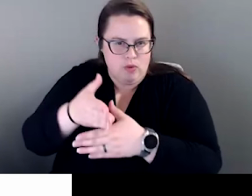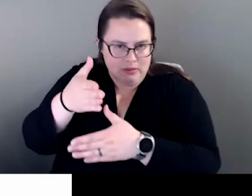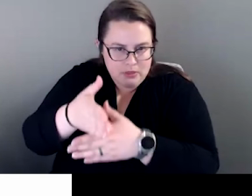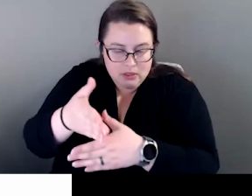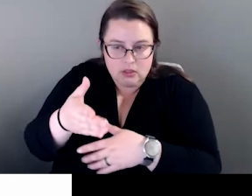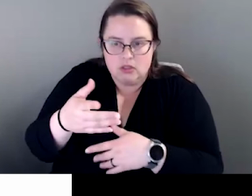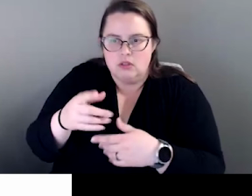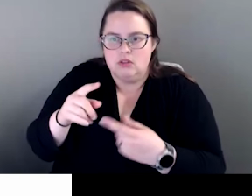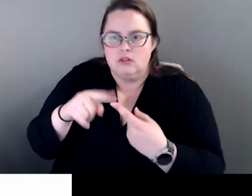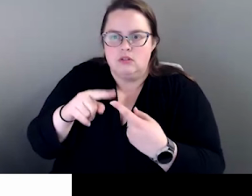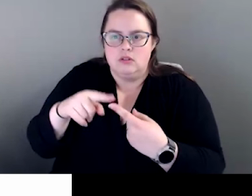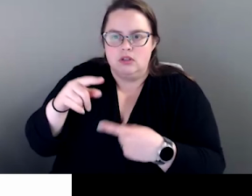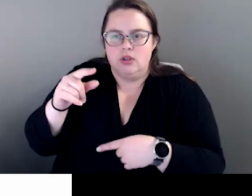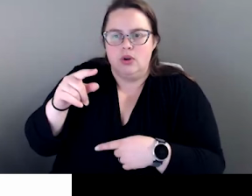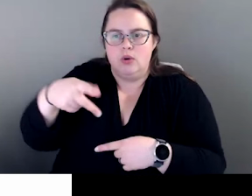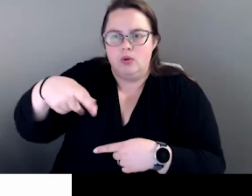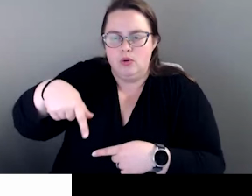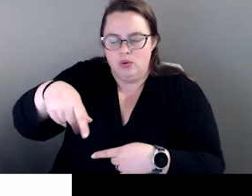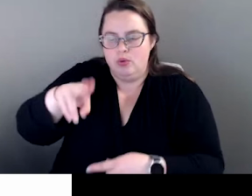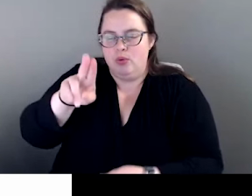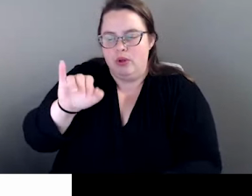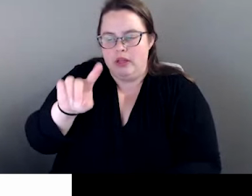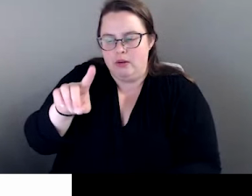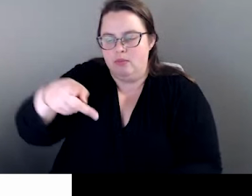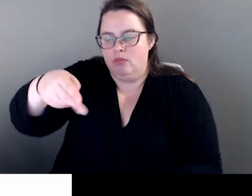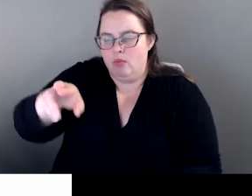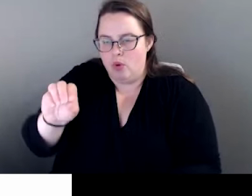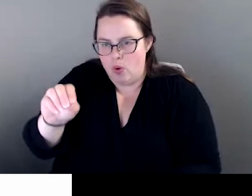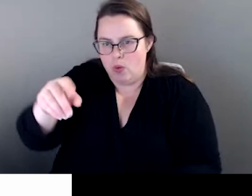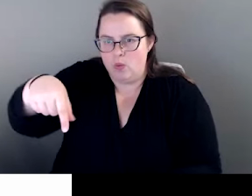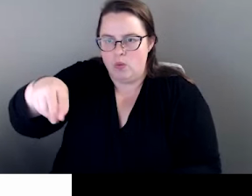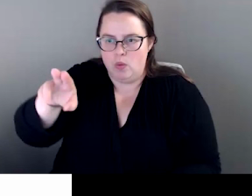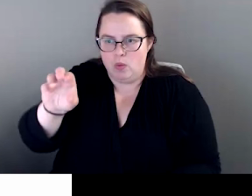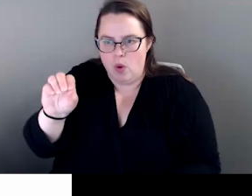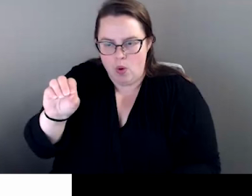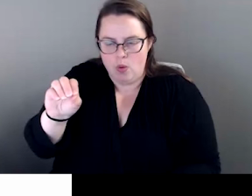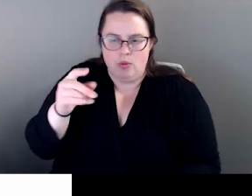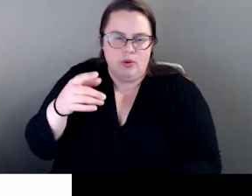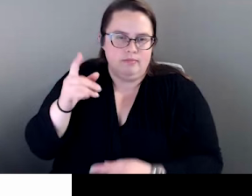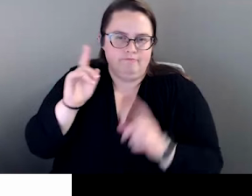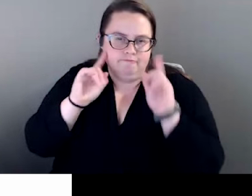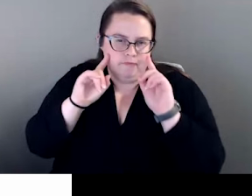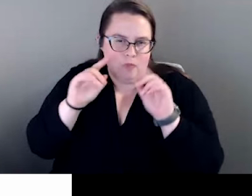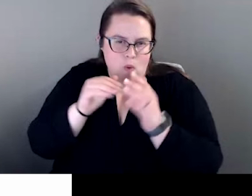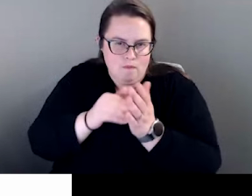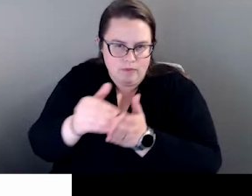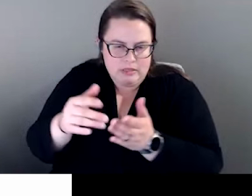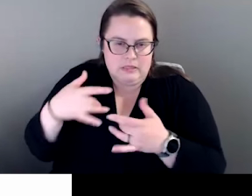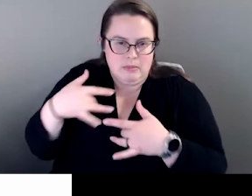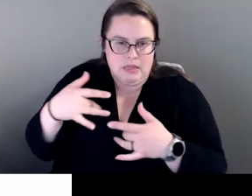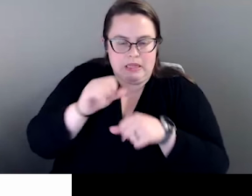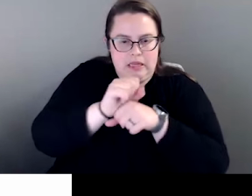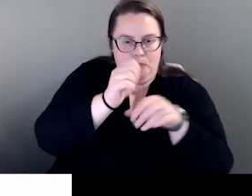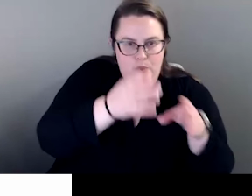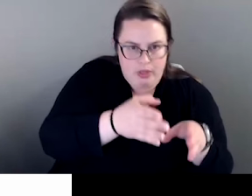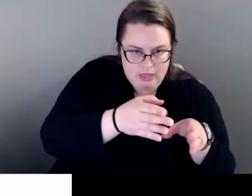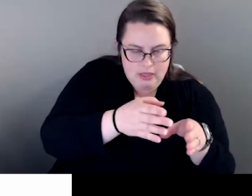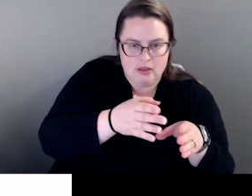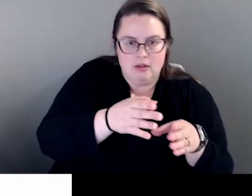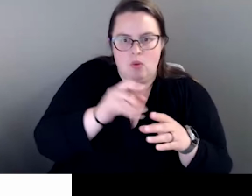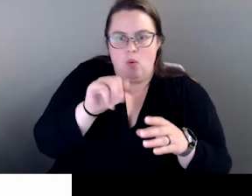pro quo is something that we hear a lot about, or often. It's usually it involves an employee or a person